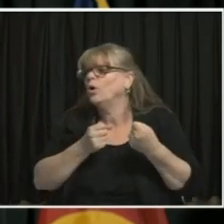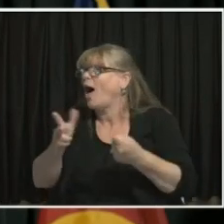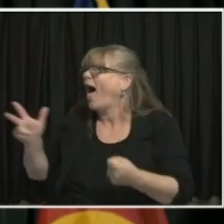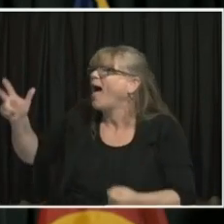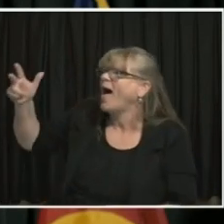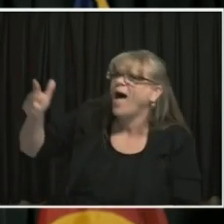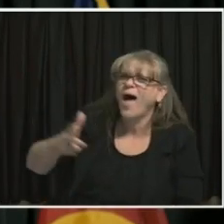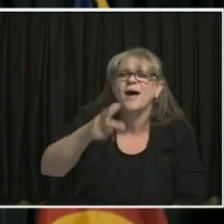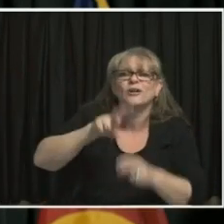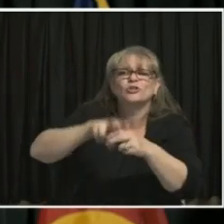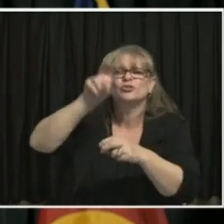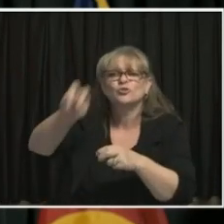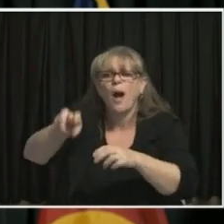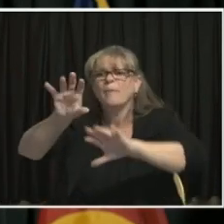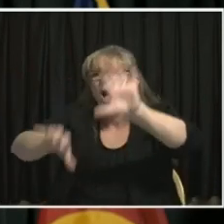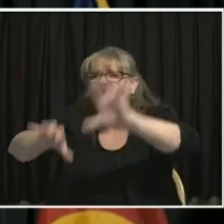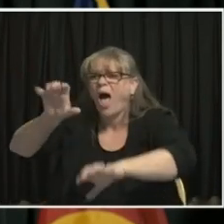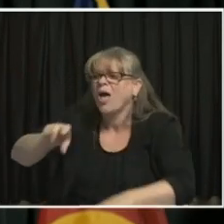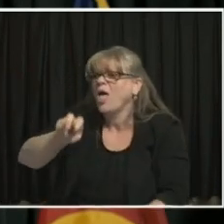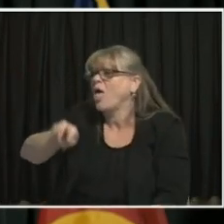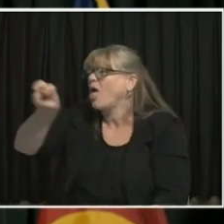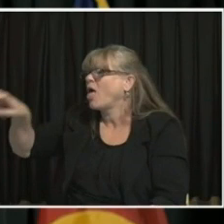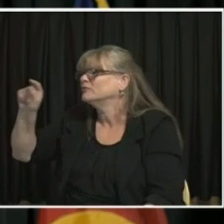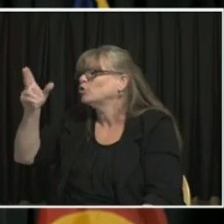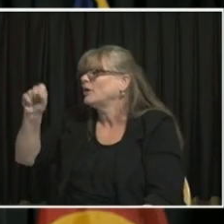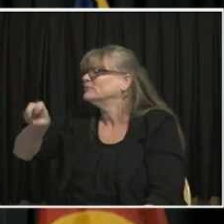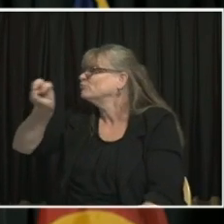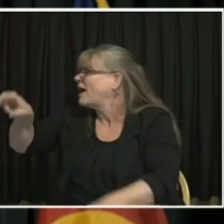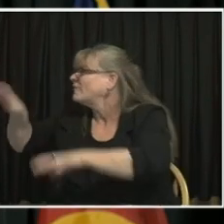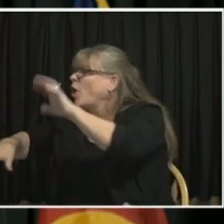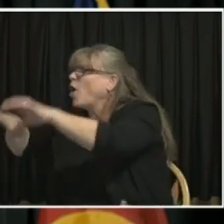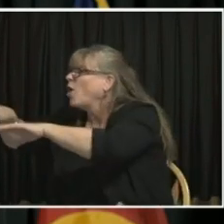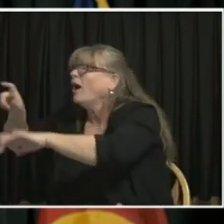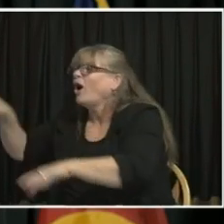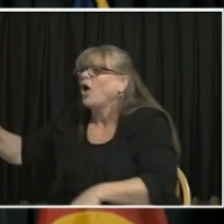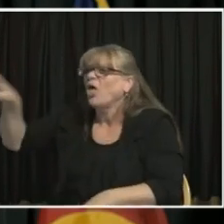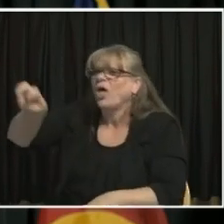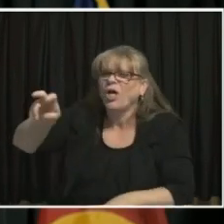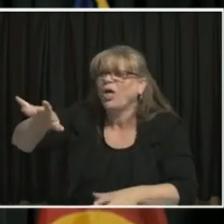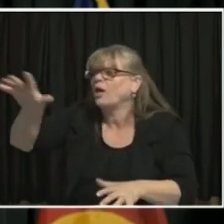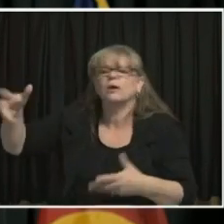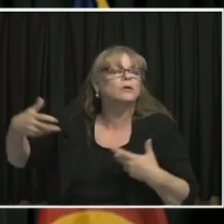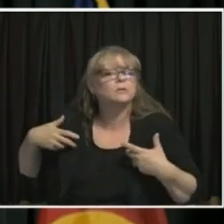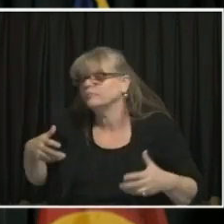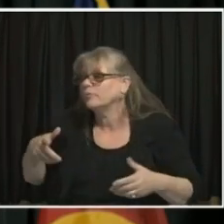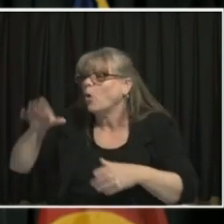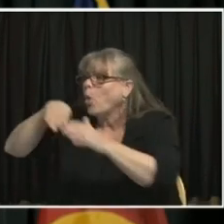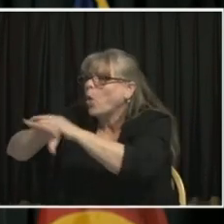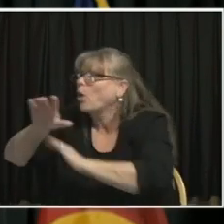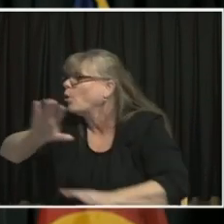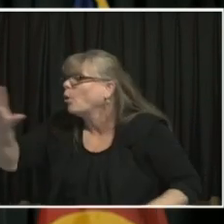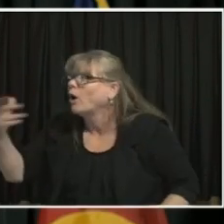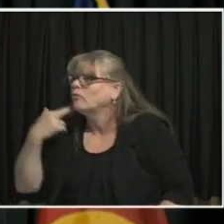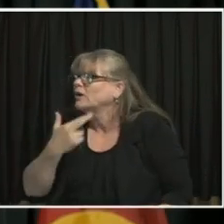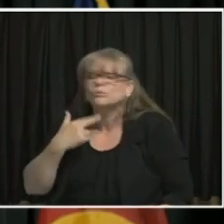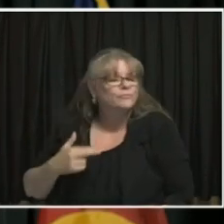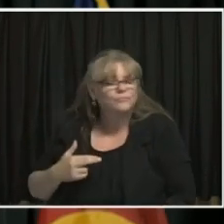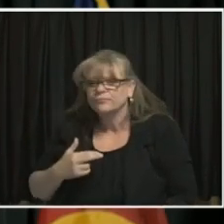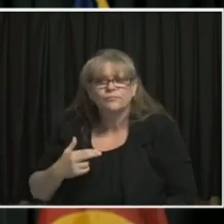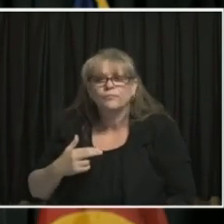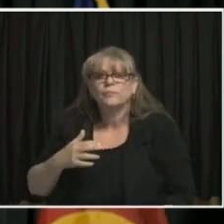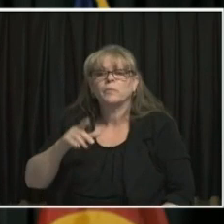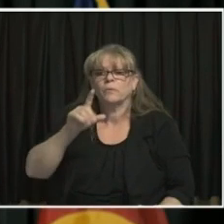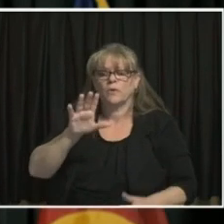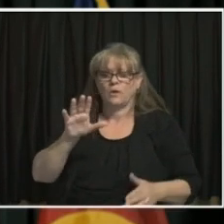can happen at refueling stations or at stores, or if you live in an area with a relatively low rate, potentially bringing it back to your